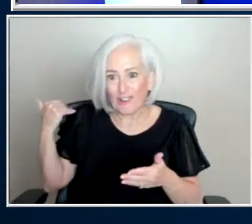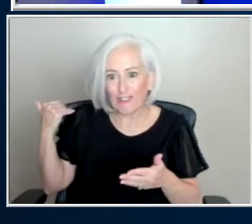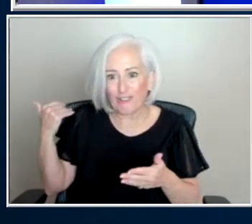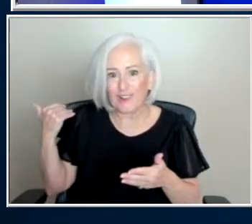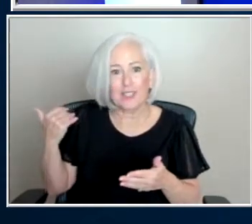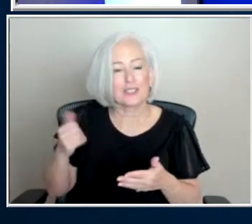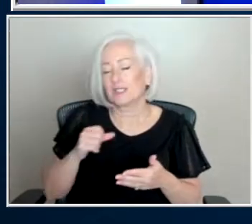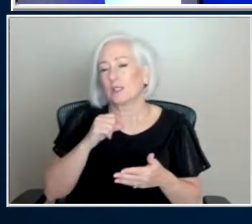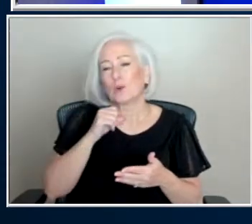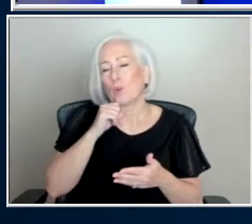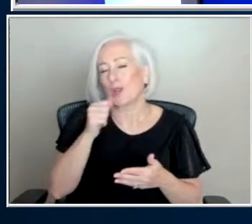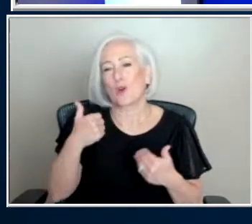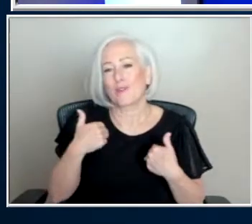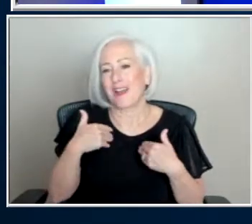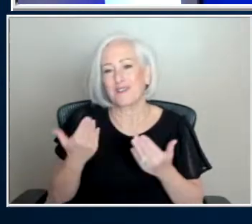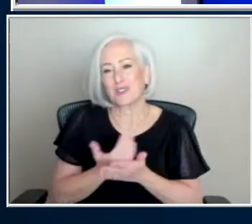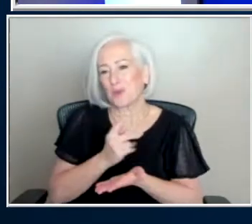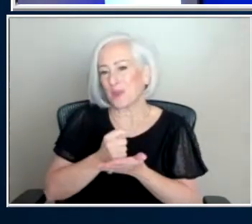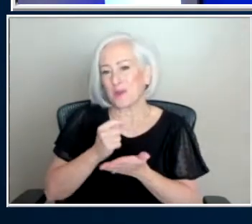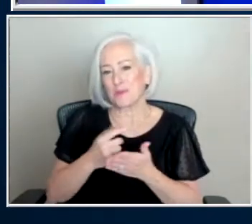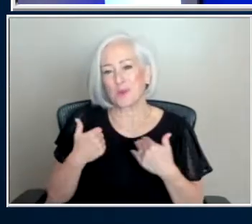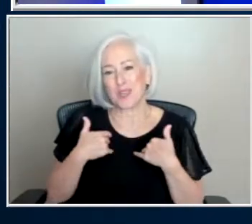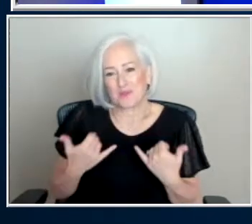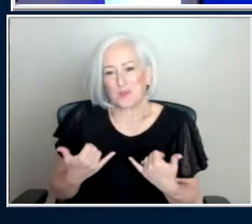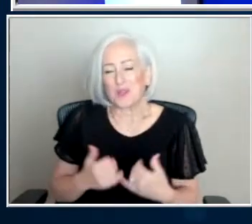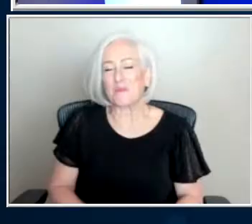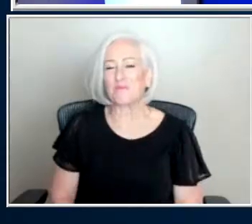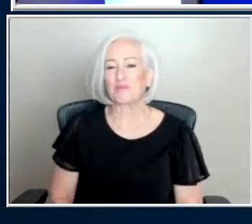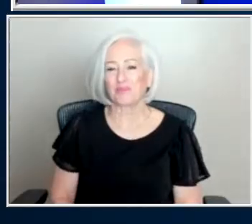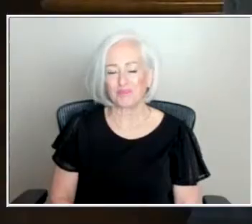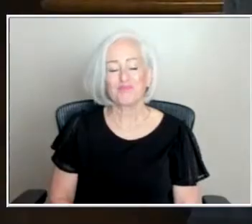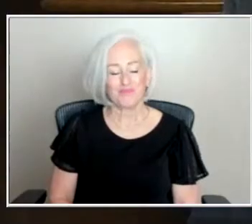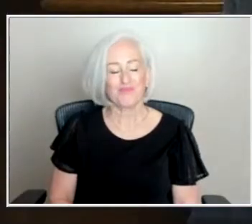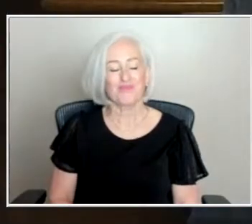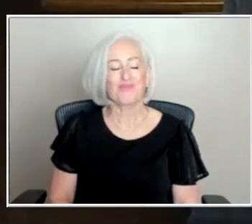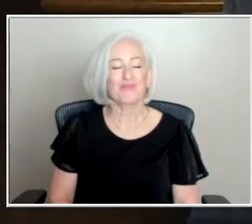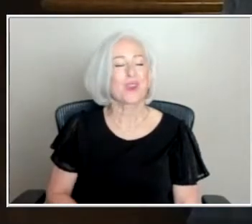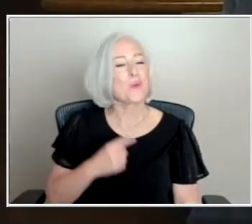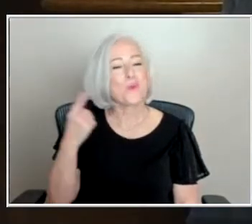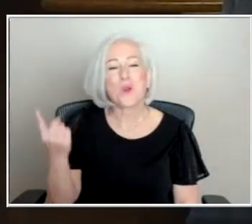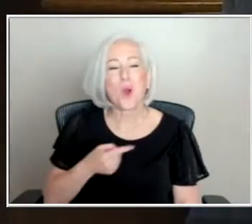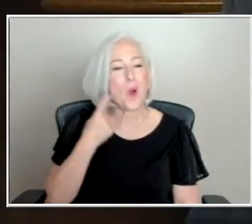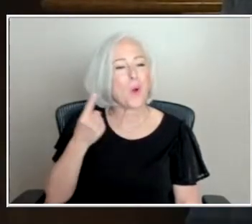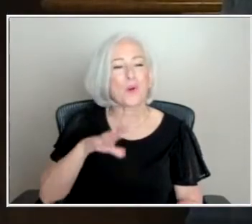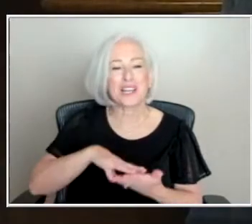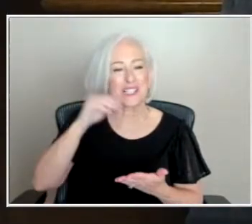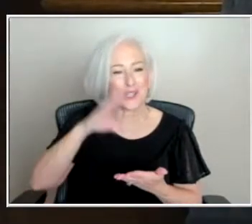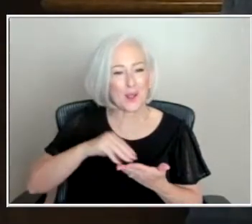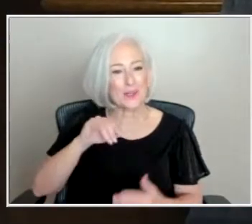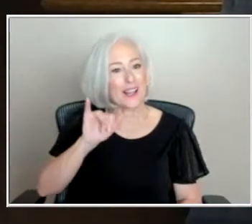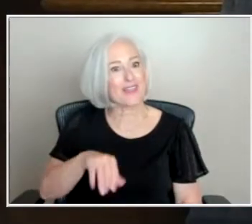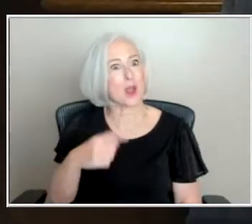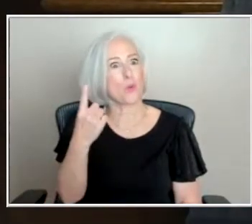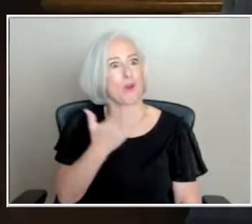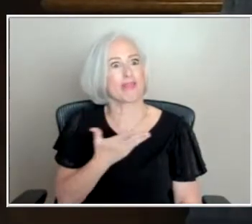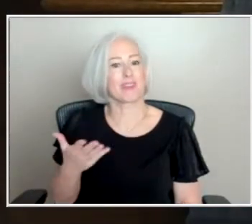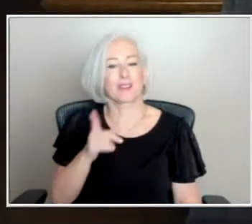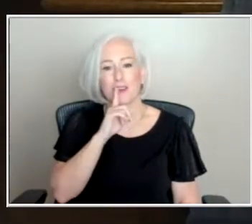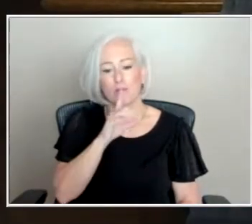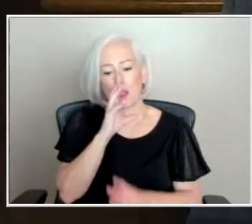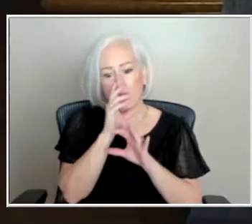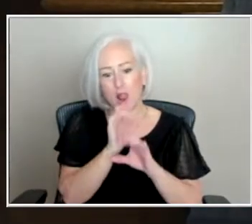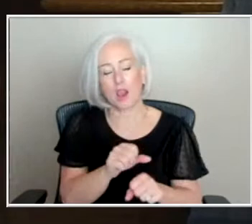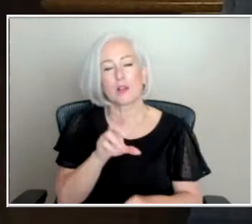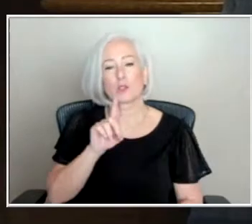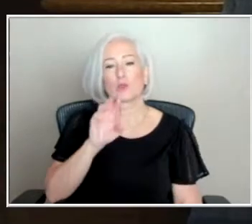have today, Michael? Well, I tell you what, I think we're always learning, and that's one of the things that really attracted us to Dr.